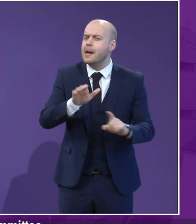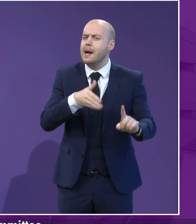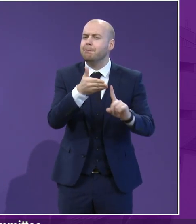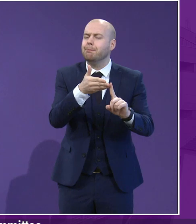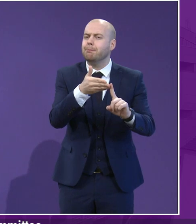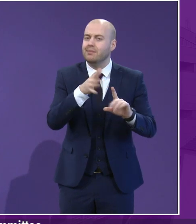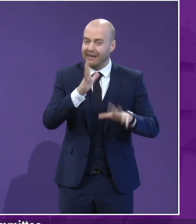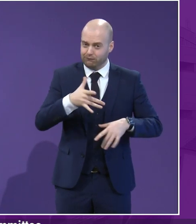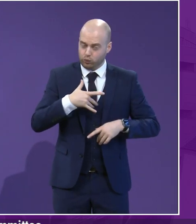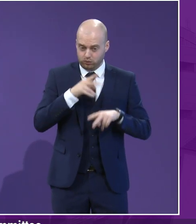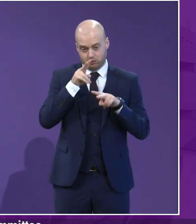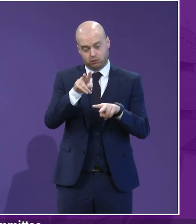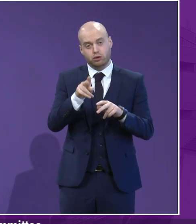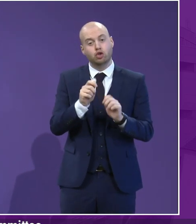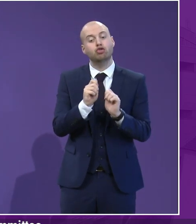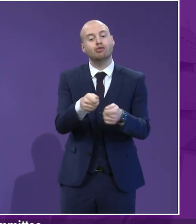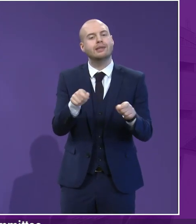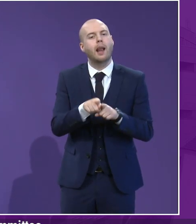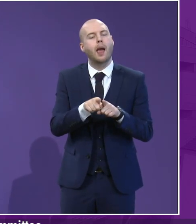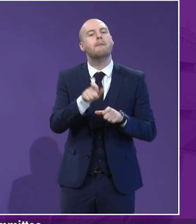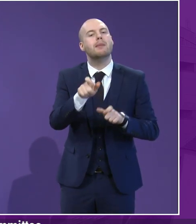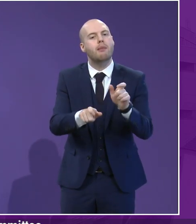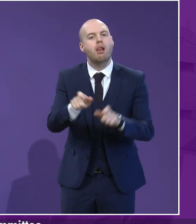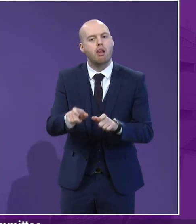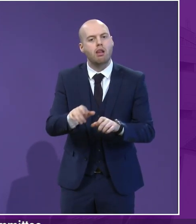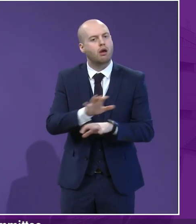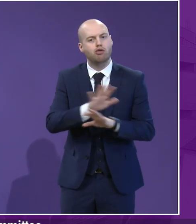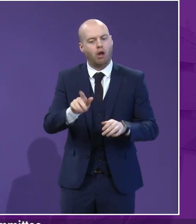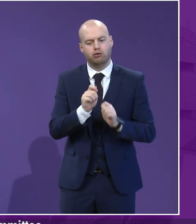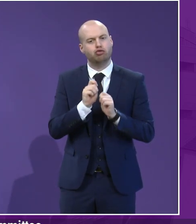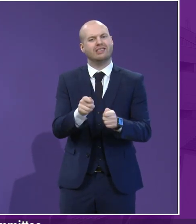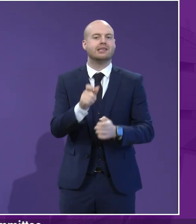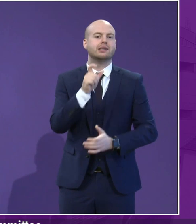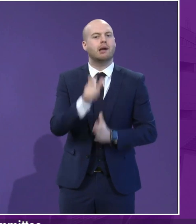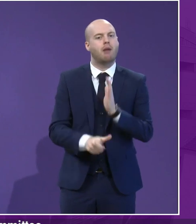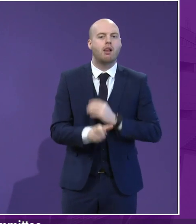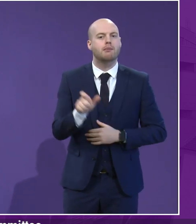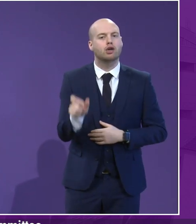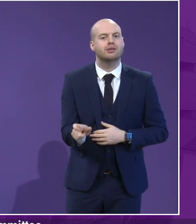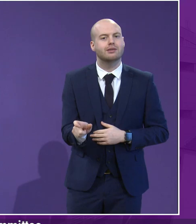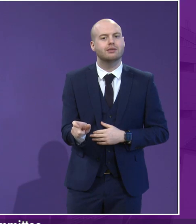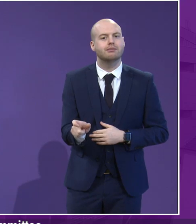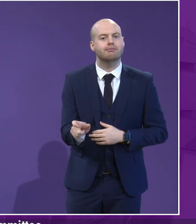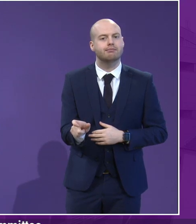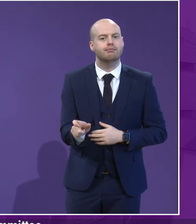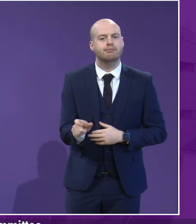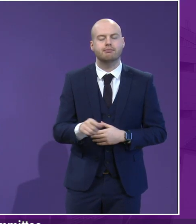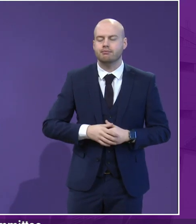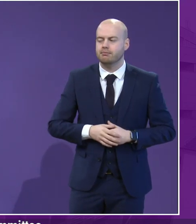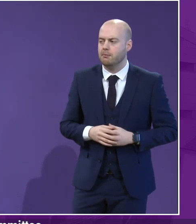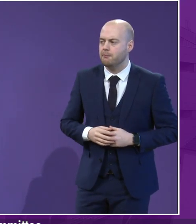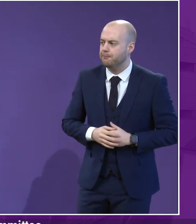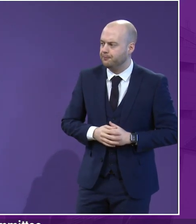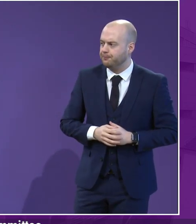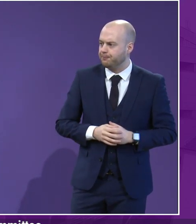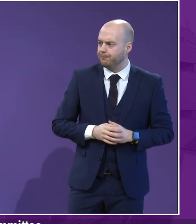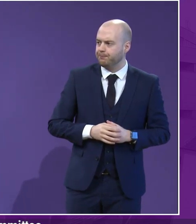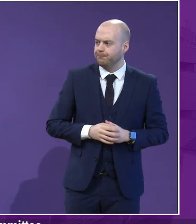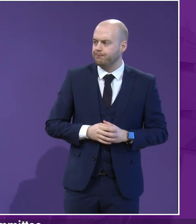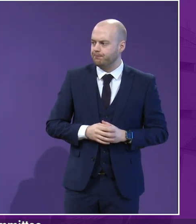aware of the different needs of individuals and the different problems they encounter, the aspirations they